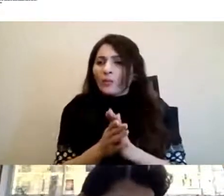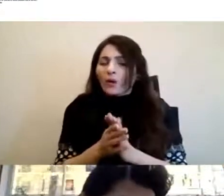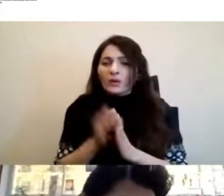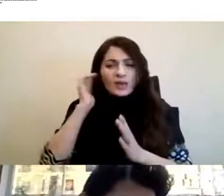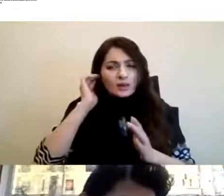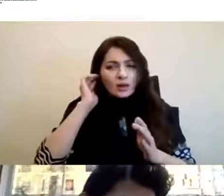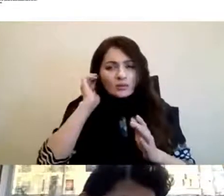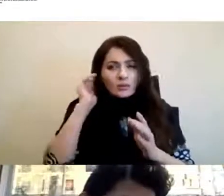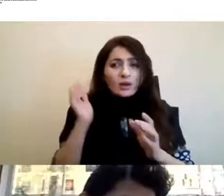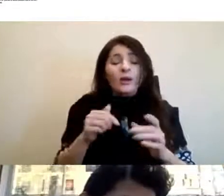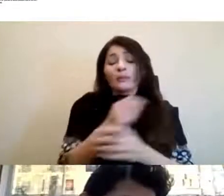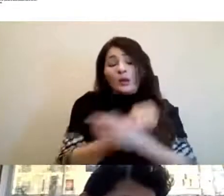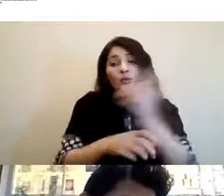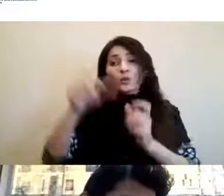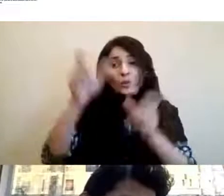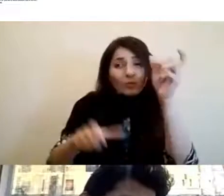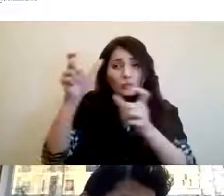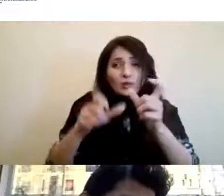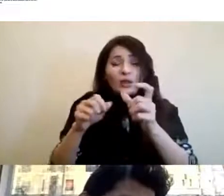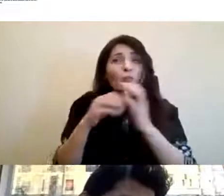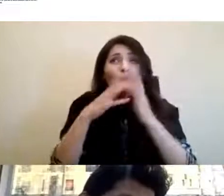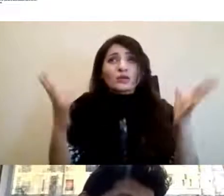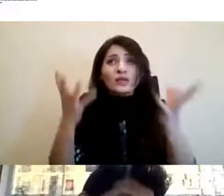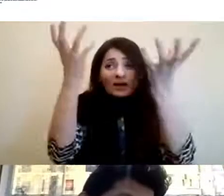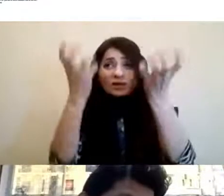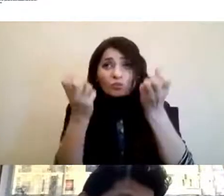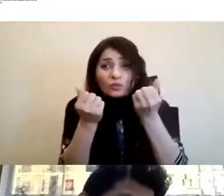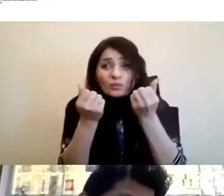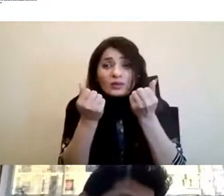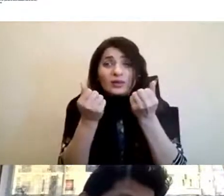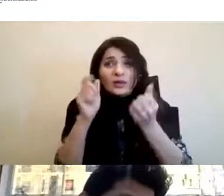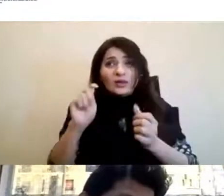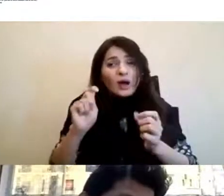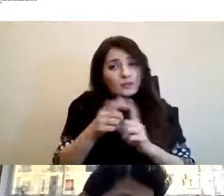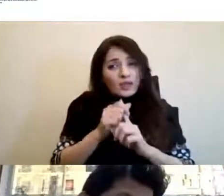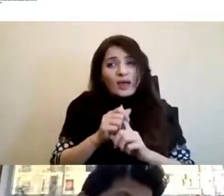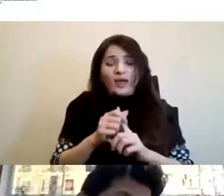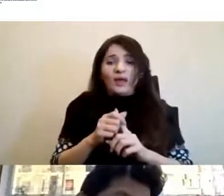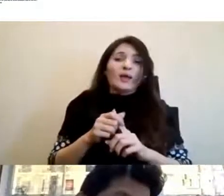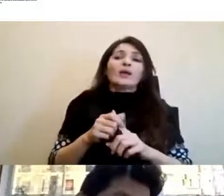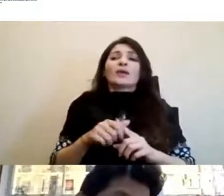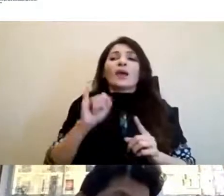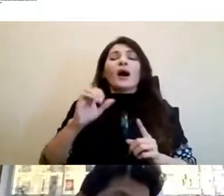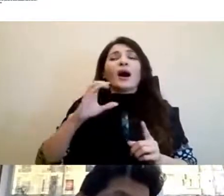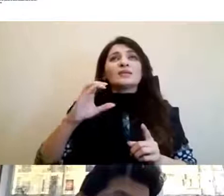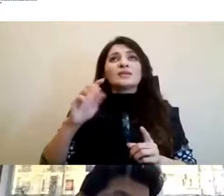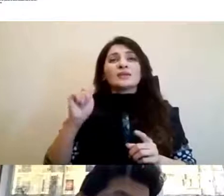with disabilities as it's create accessible and barrier-free ICT environment in our